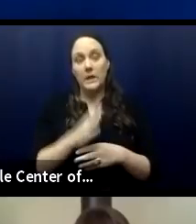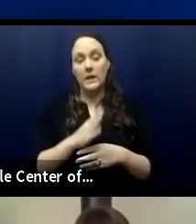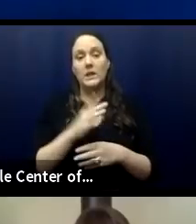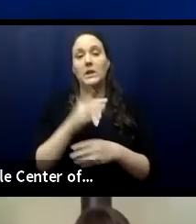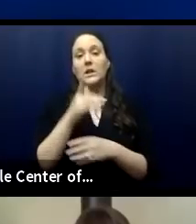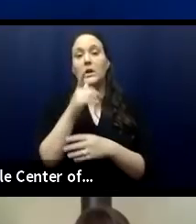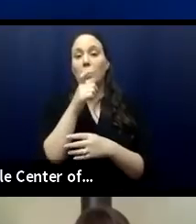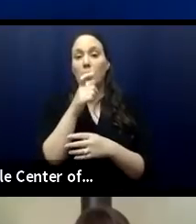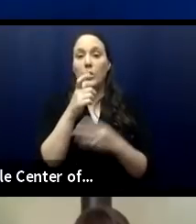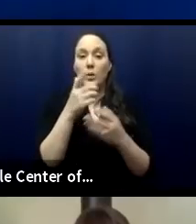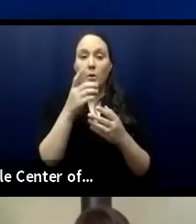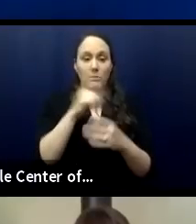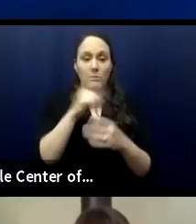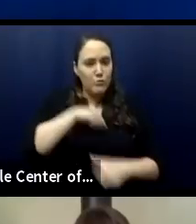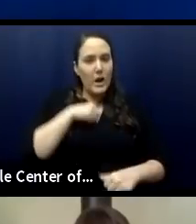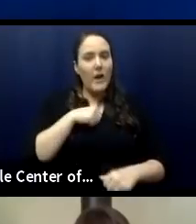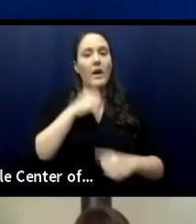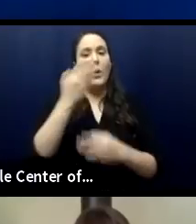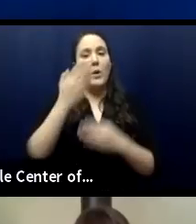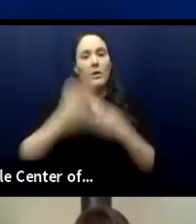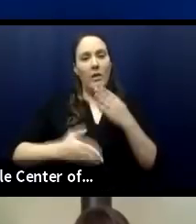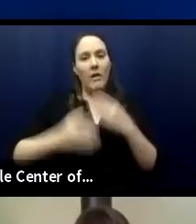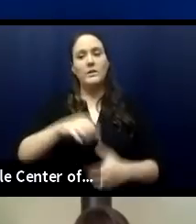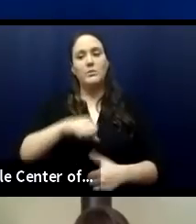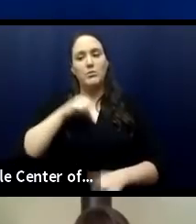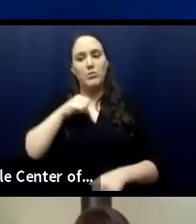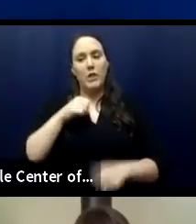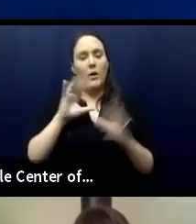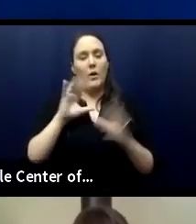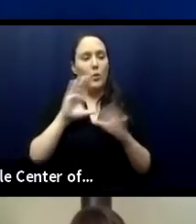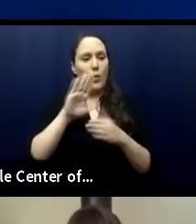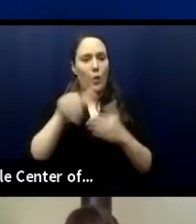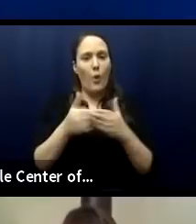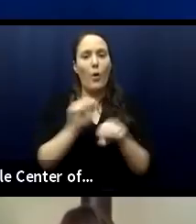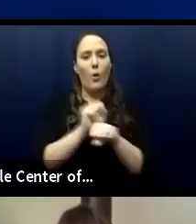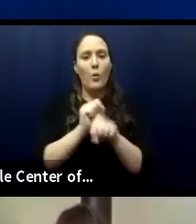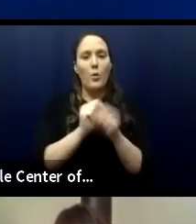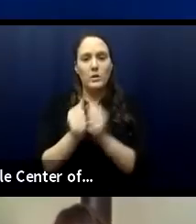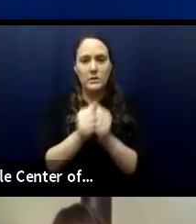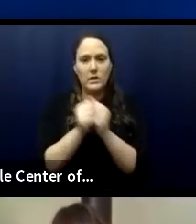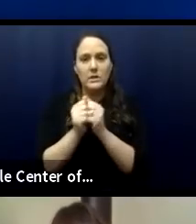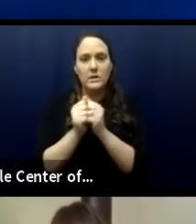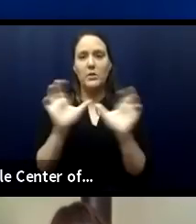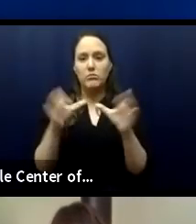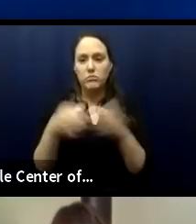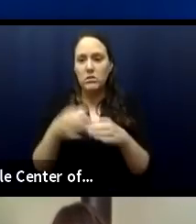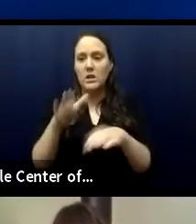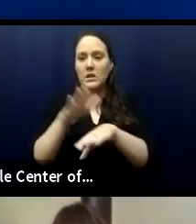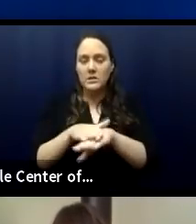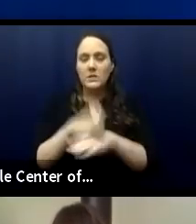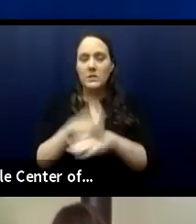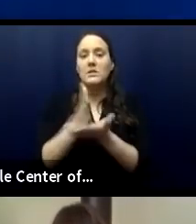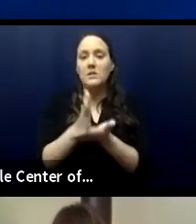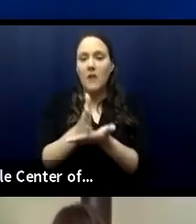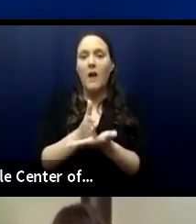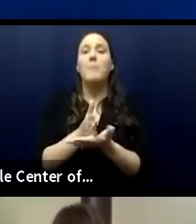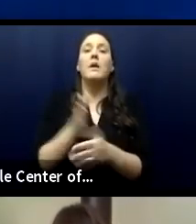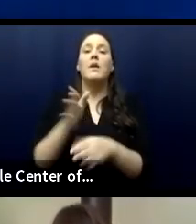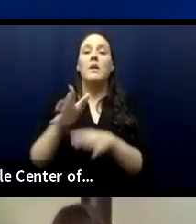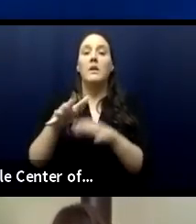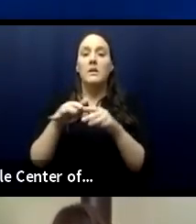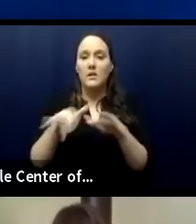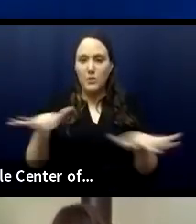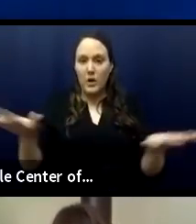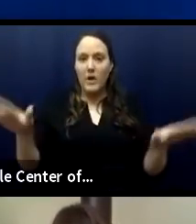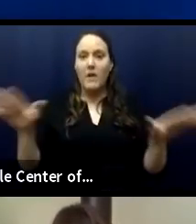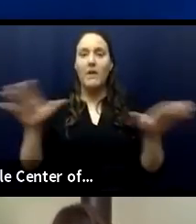banded together and supported each other, that we came together to stop the spread, lower the already too high death toll. The